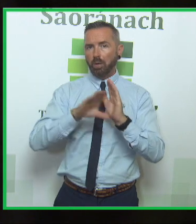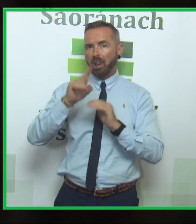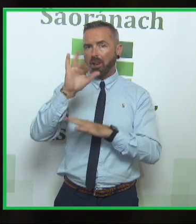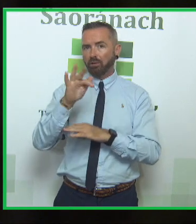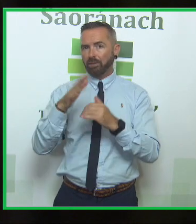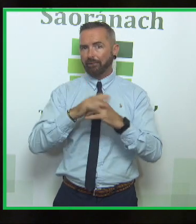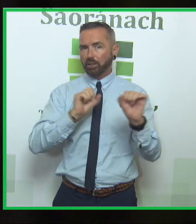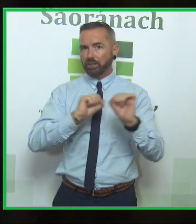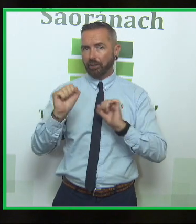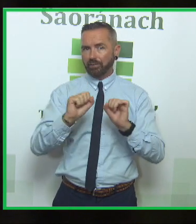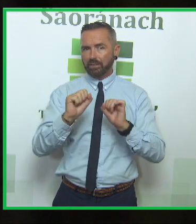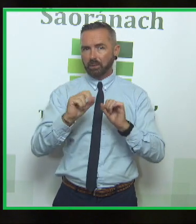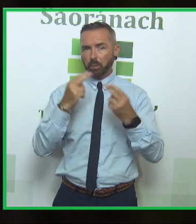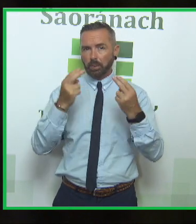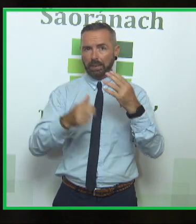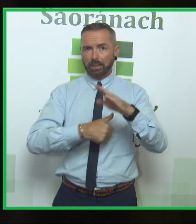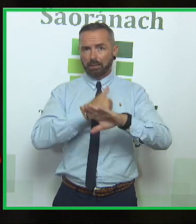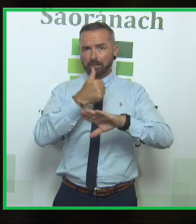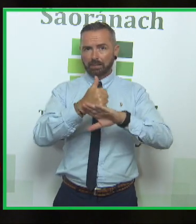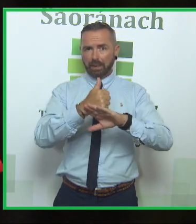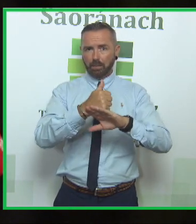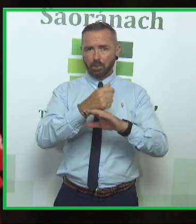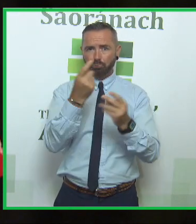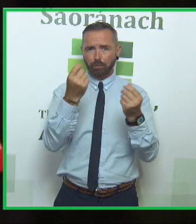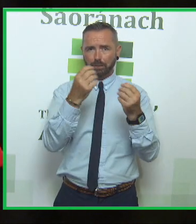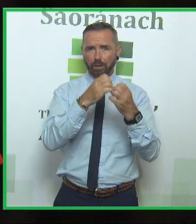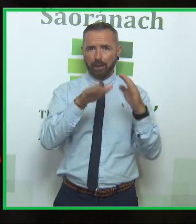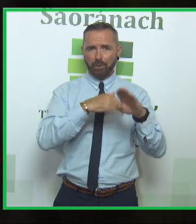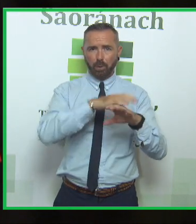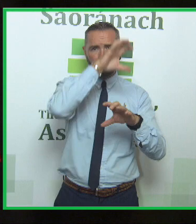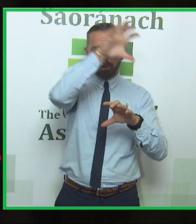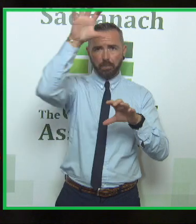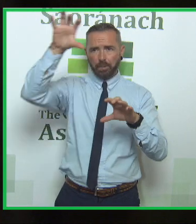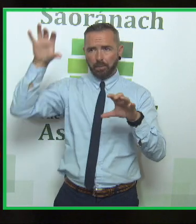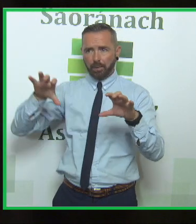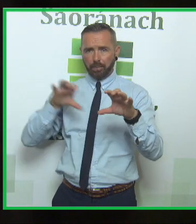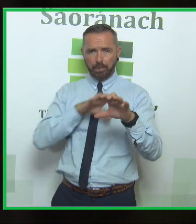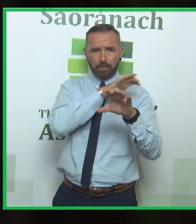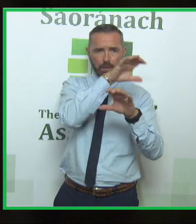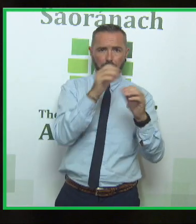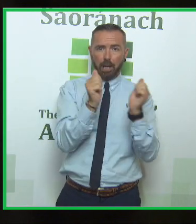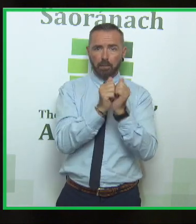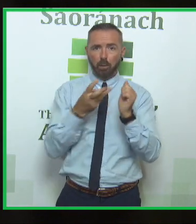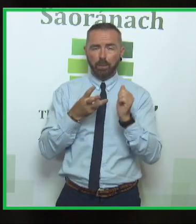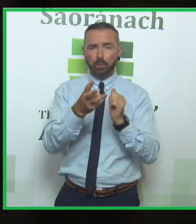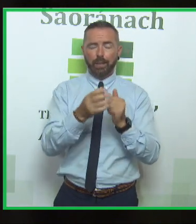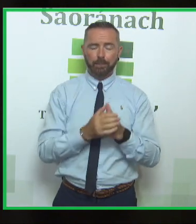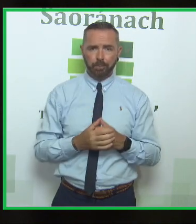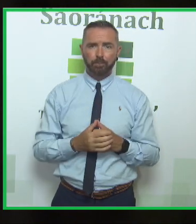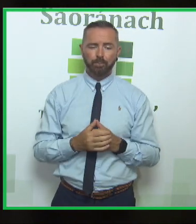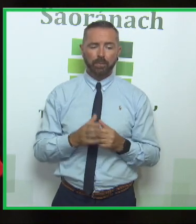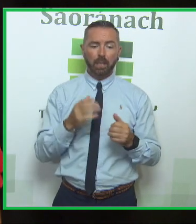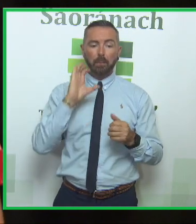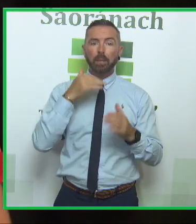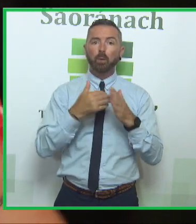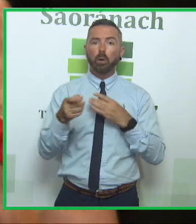is to resource the regional areas appropriately and resource all local and regional drug task forces appropriately, because what we